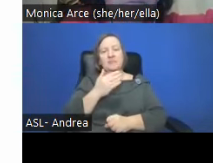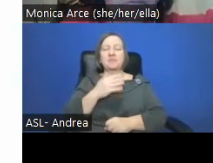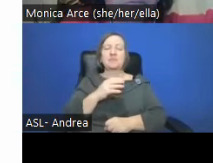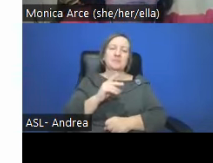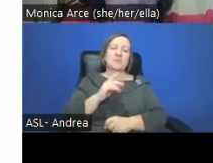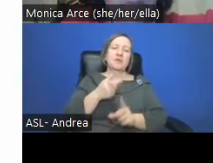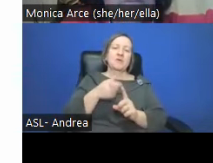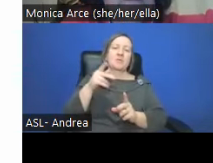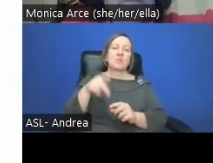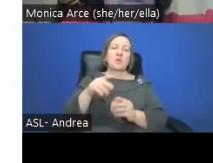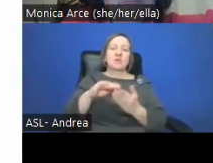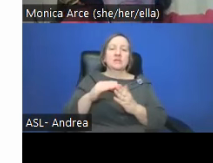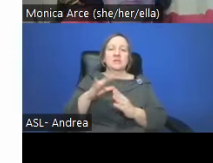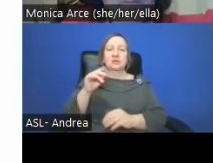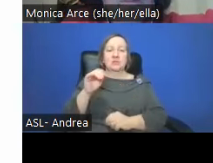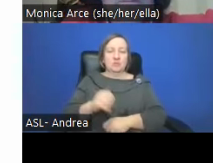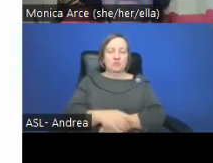That's from Portland City Code.